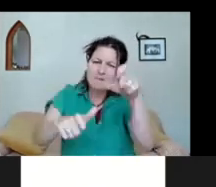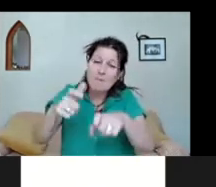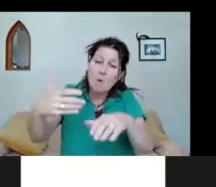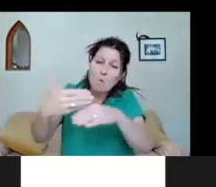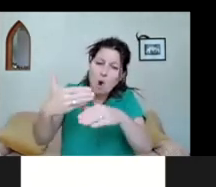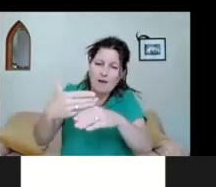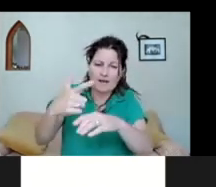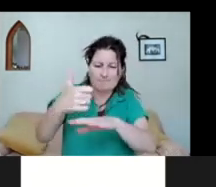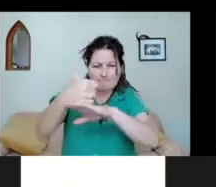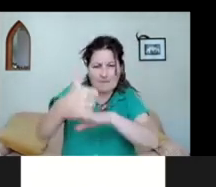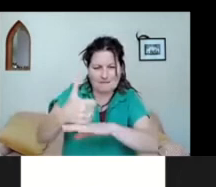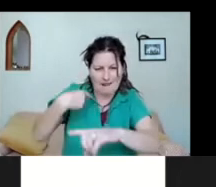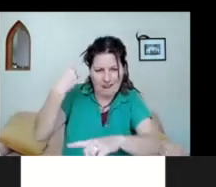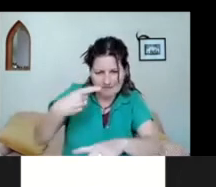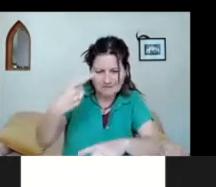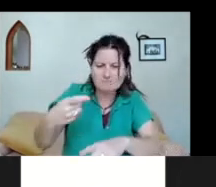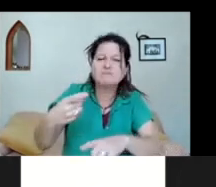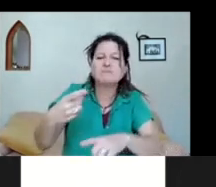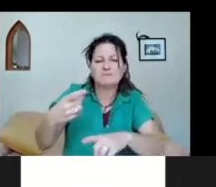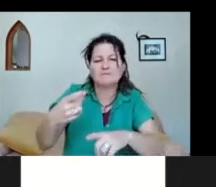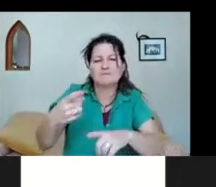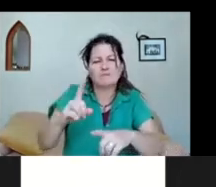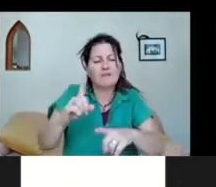in London. What would you say, Rachel?